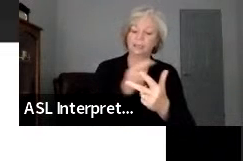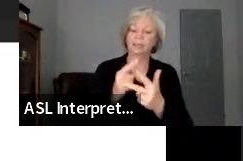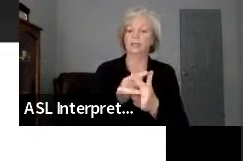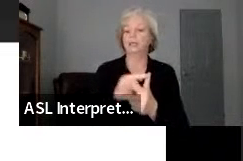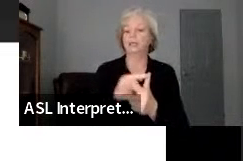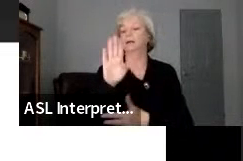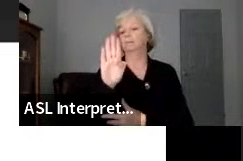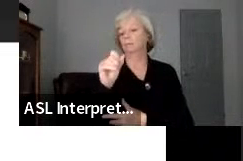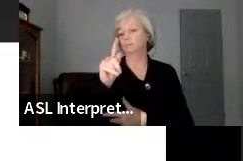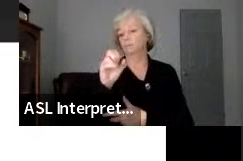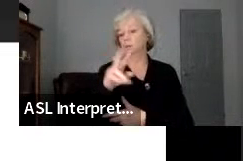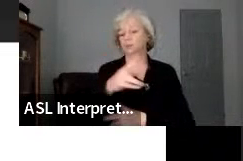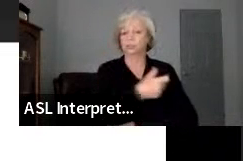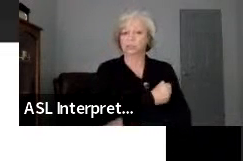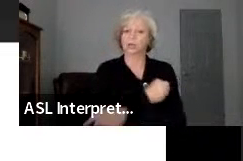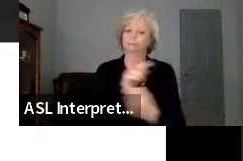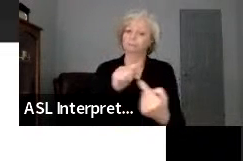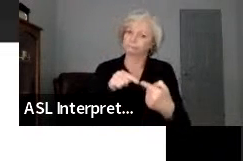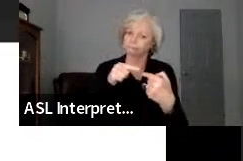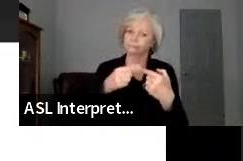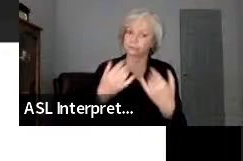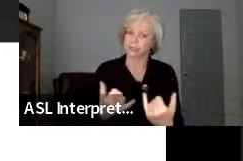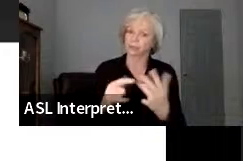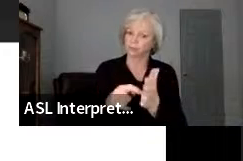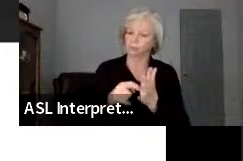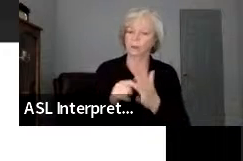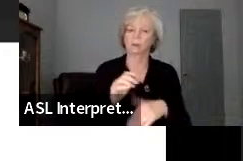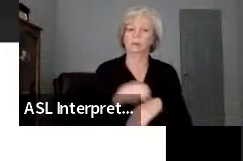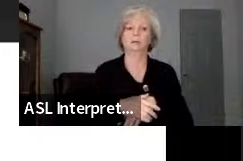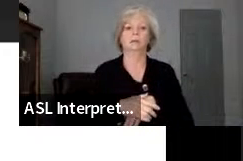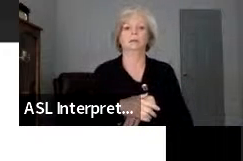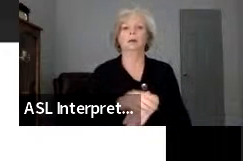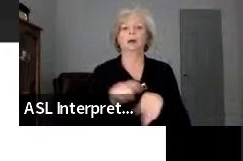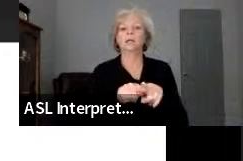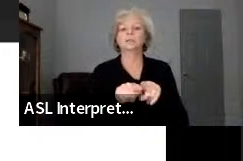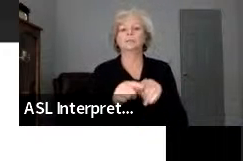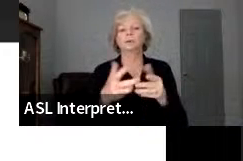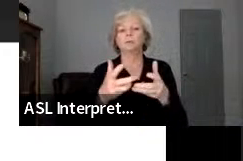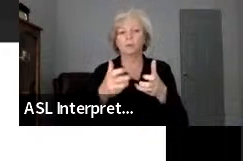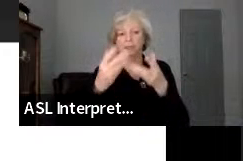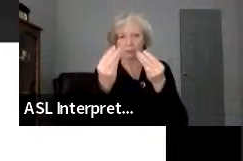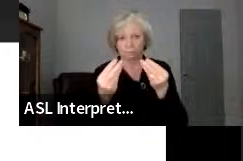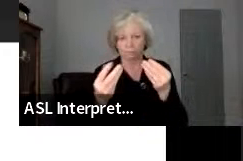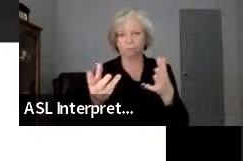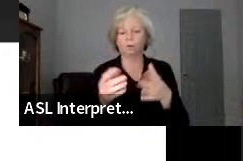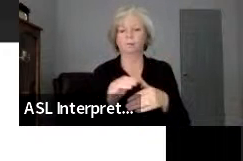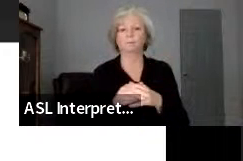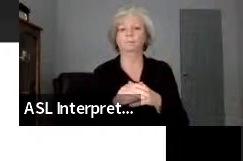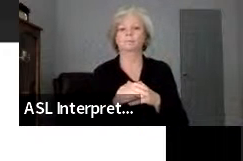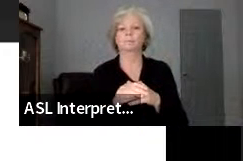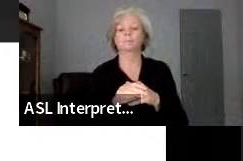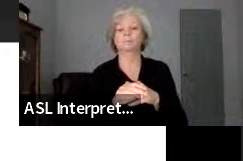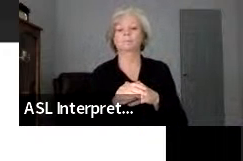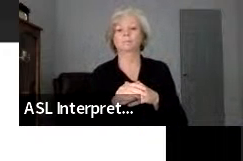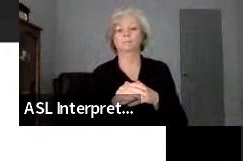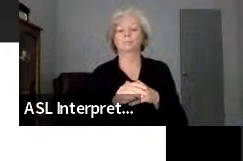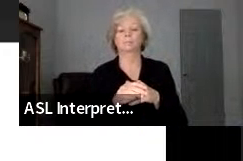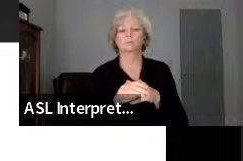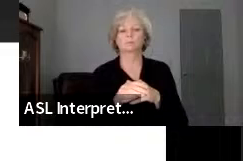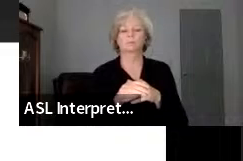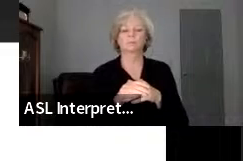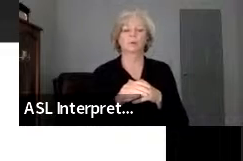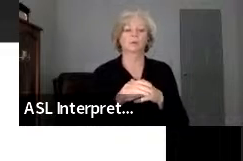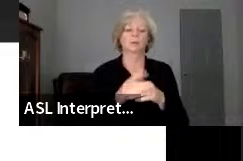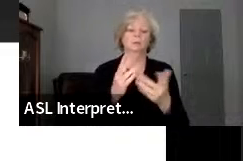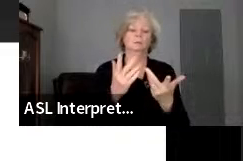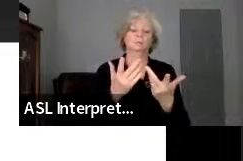hard on right now. In the meantime, of course, we want to continue messaging and making sure that everyone understands the importance